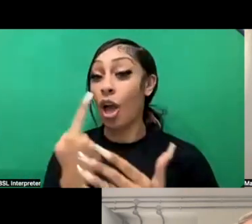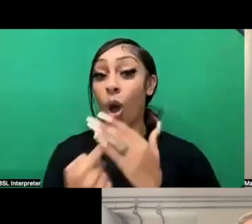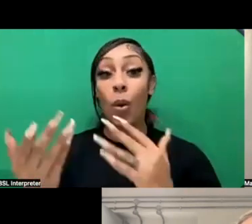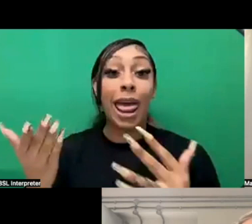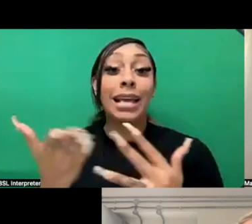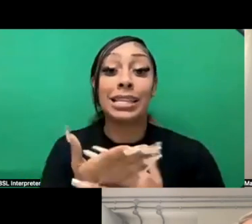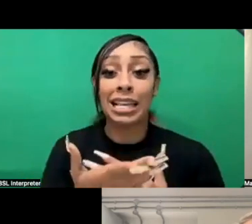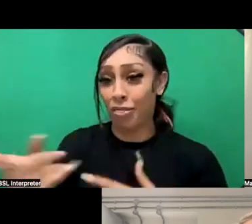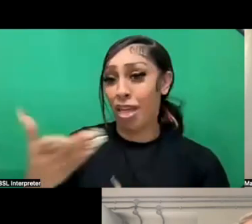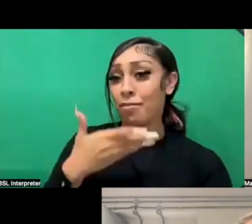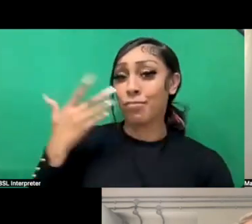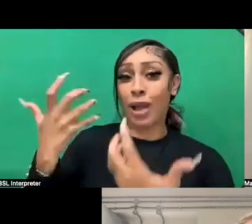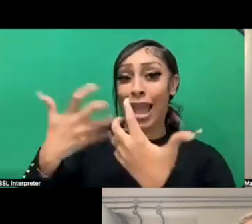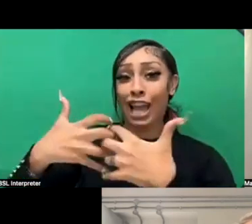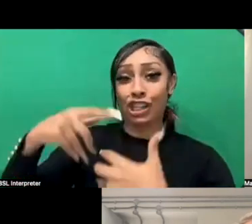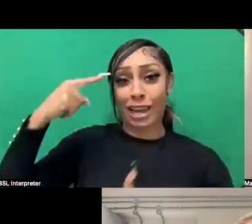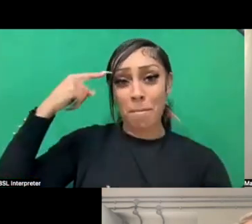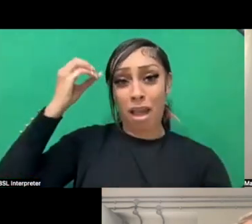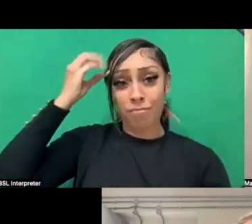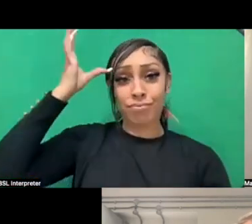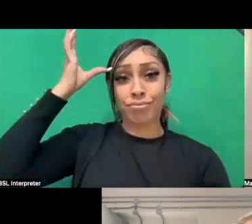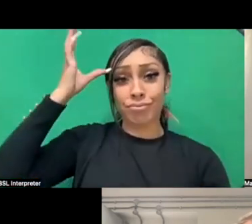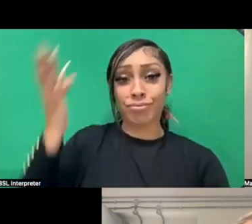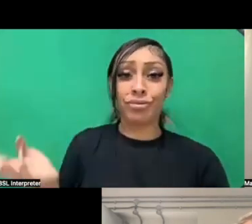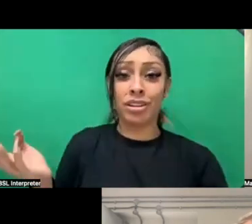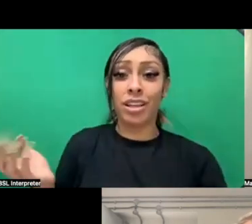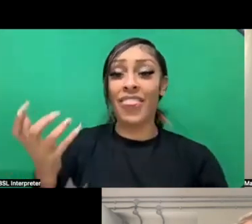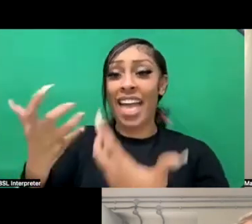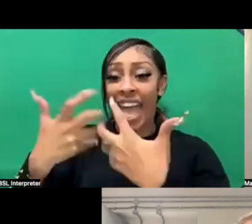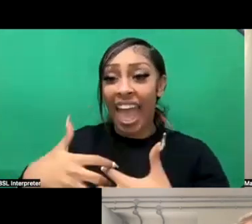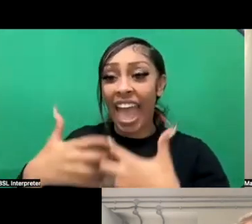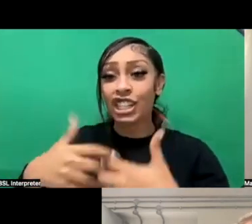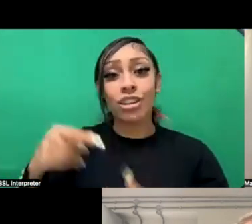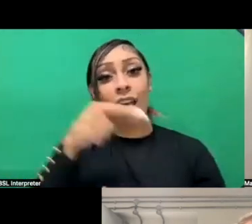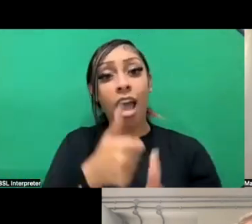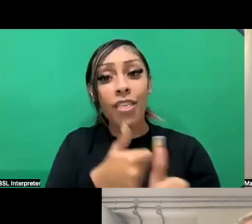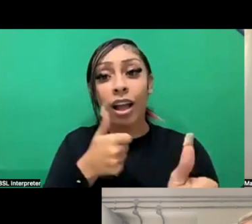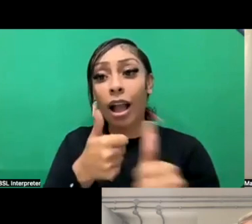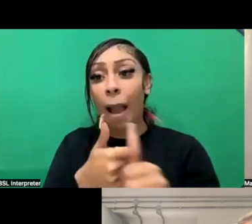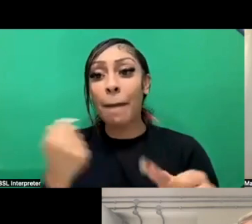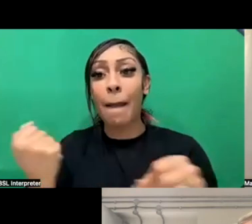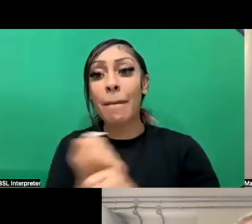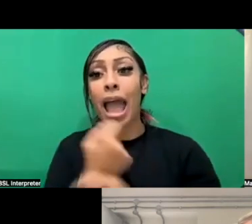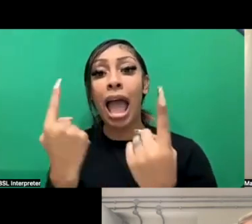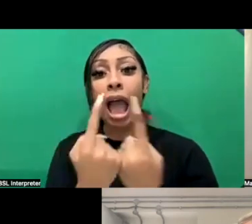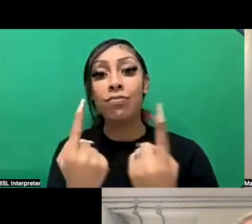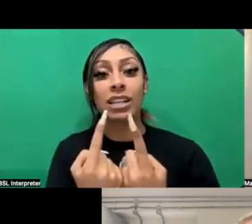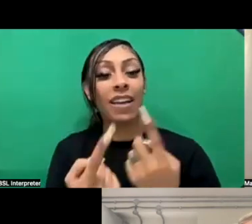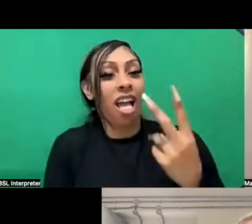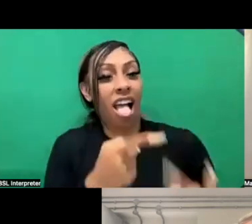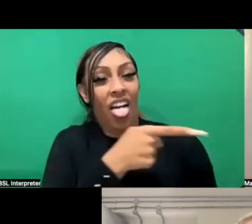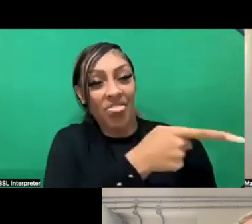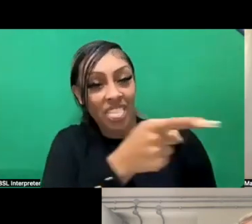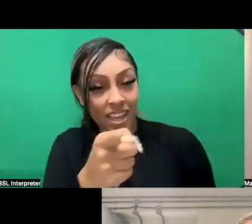engineers. And as we said earlier, oftentimes the engineers of these companies will make products for other engineers, and they're just too confusing to